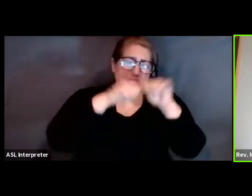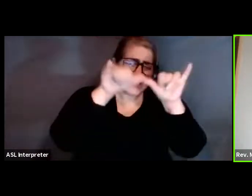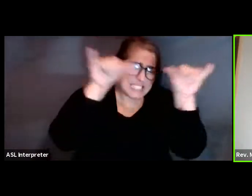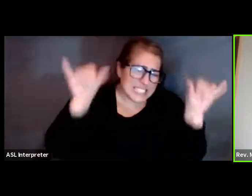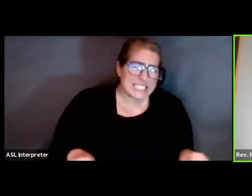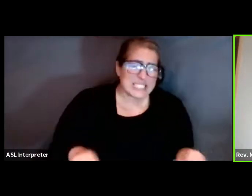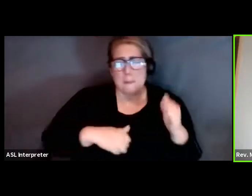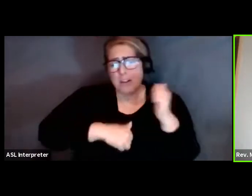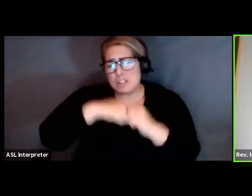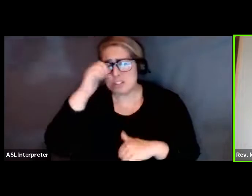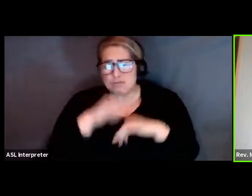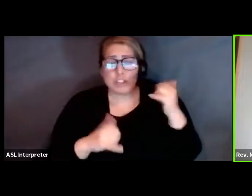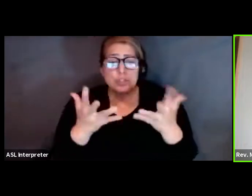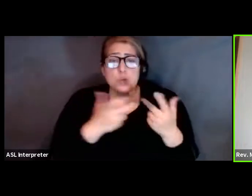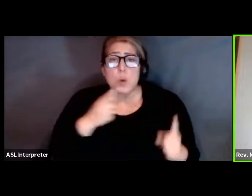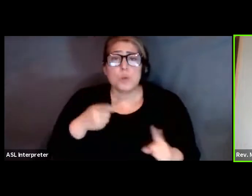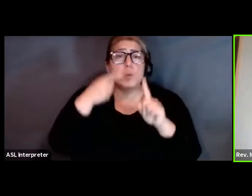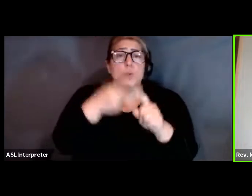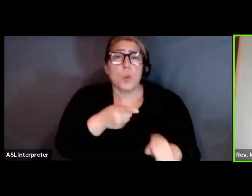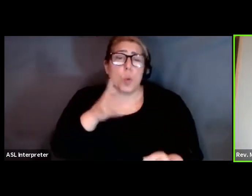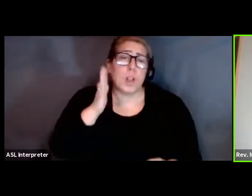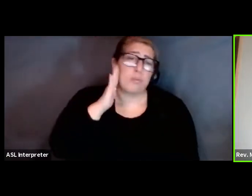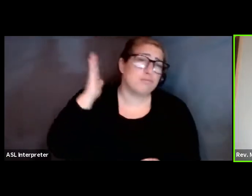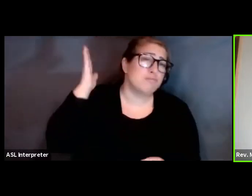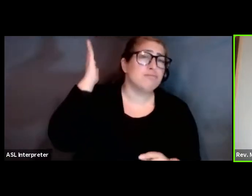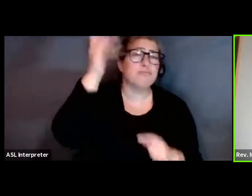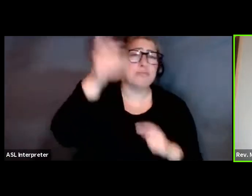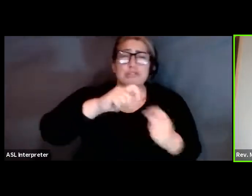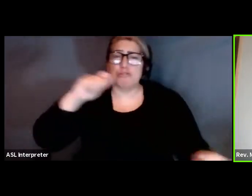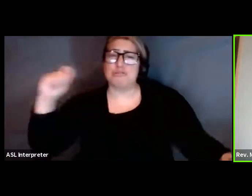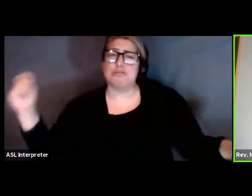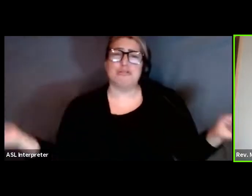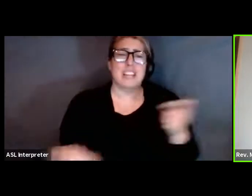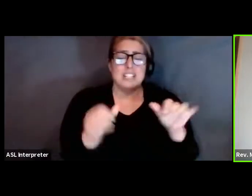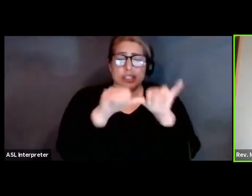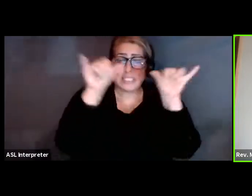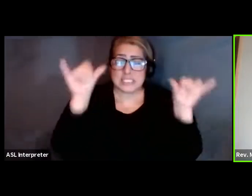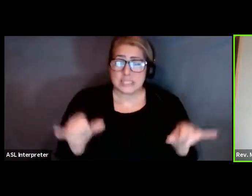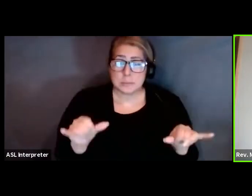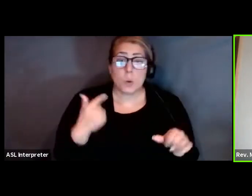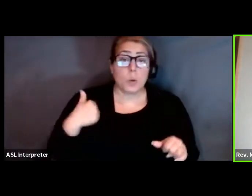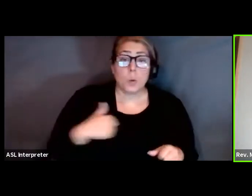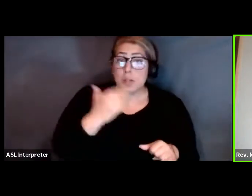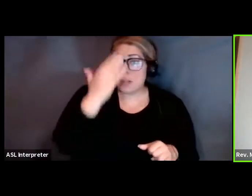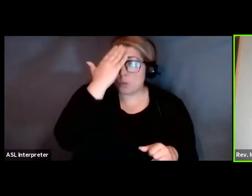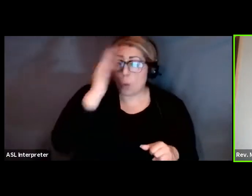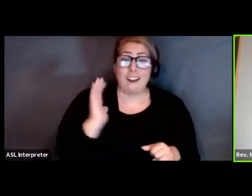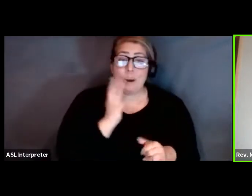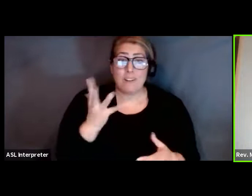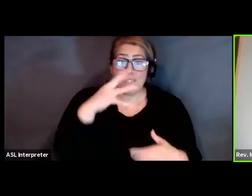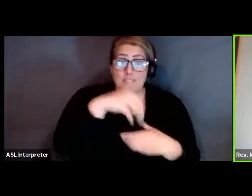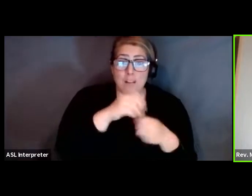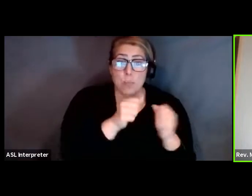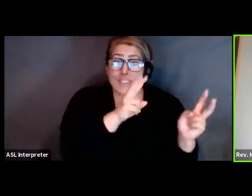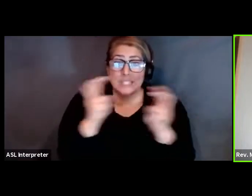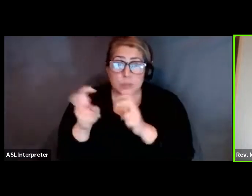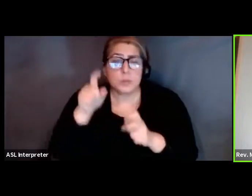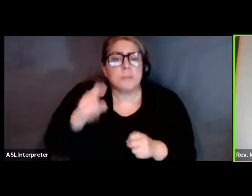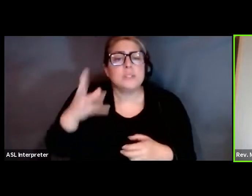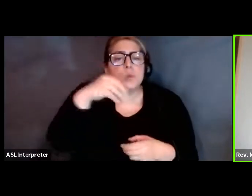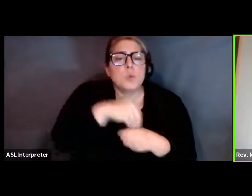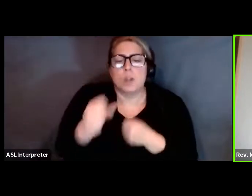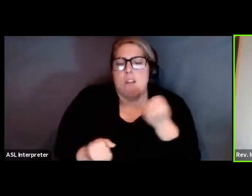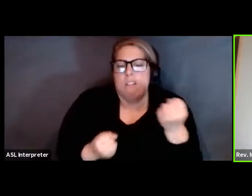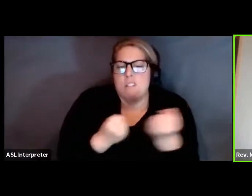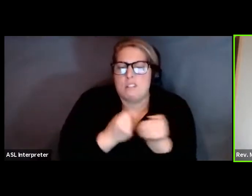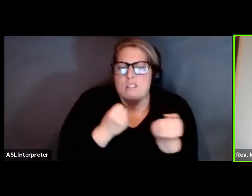for lasting change. And we know that our engagement with these issues must include advocacy for those people